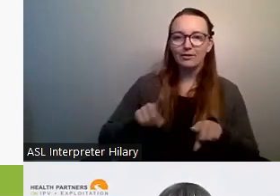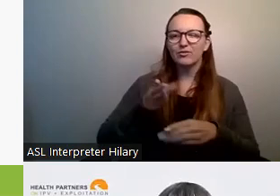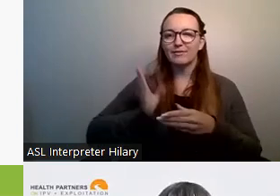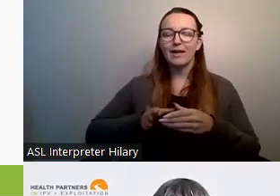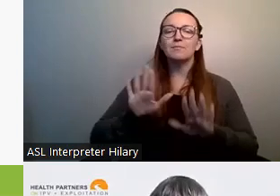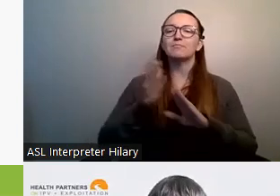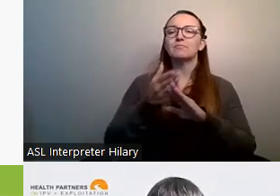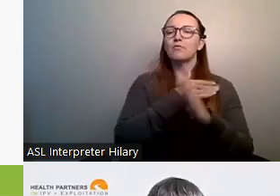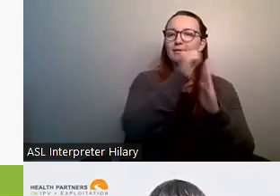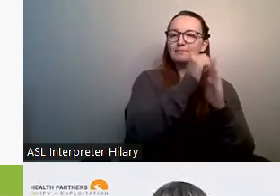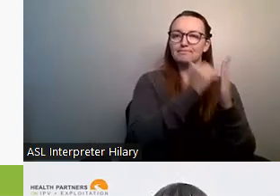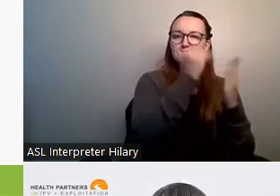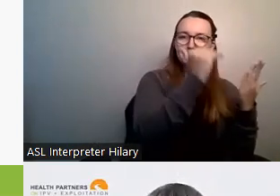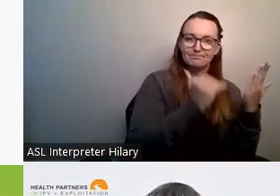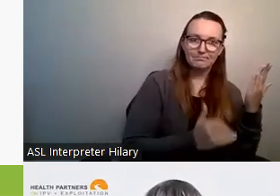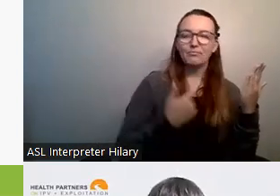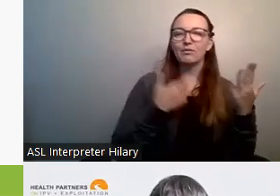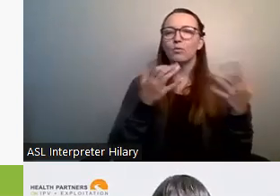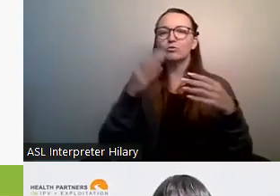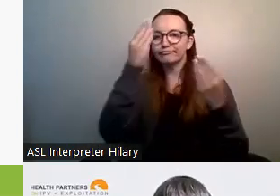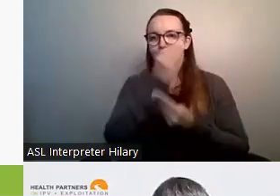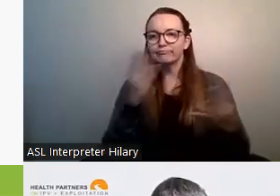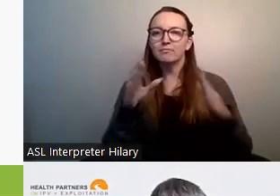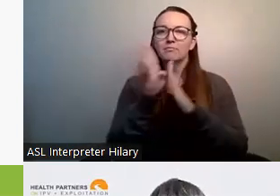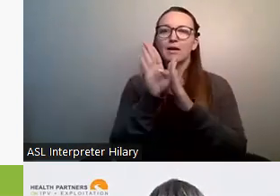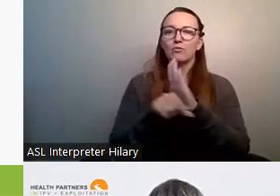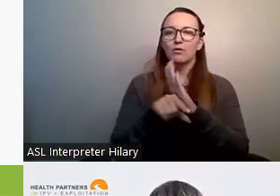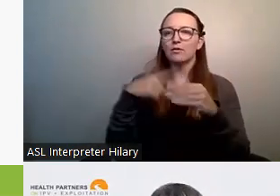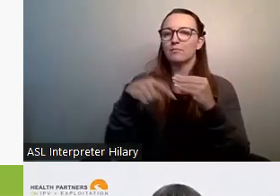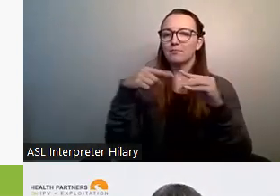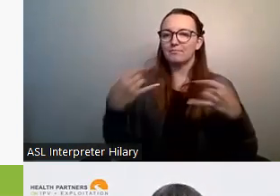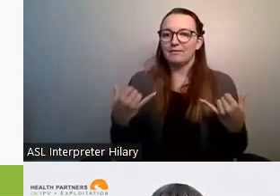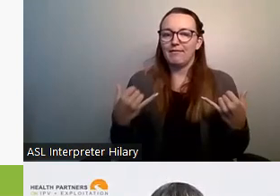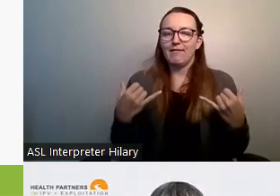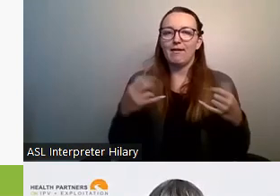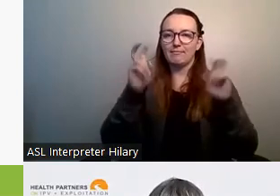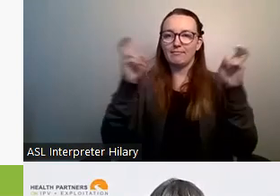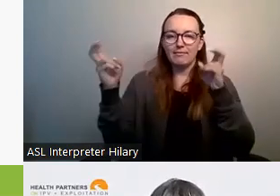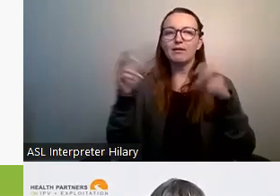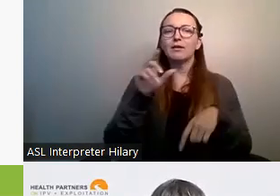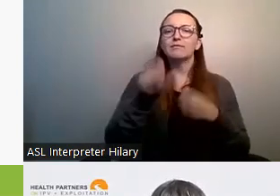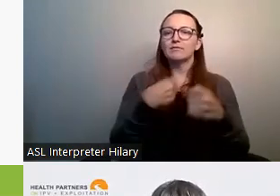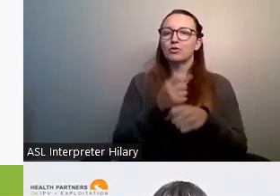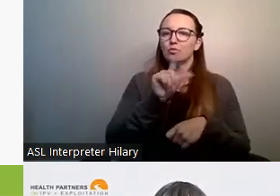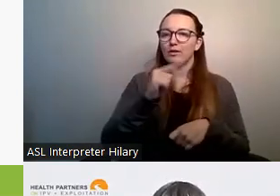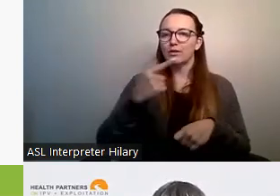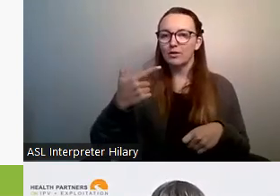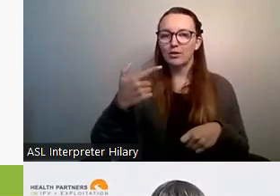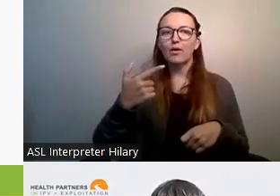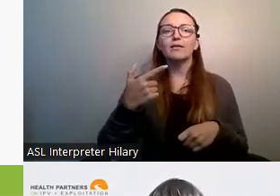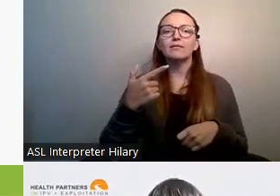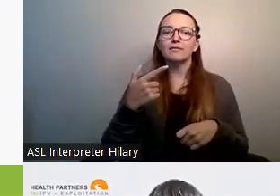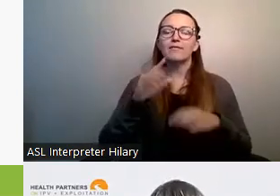our agenda, I want to share a little bit of background about today's topic. In 2021, the Family Violence Prevention and Services